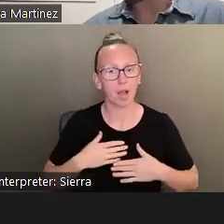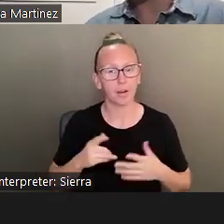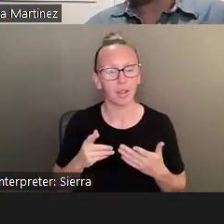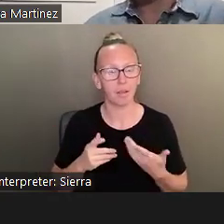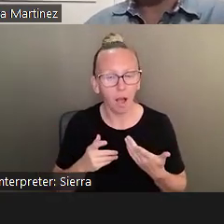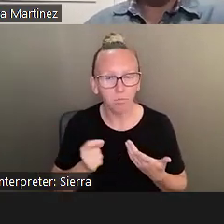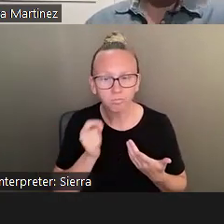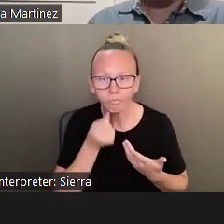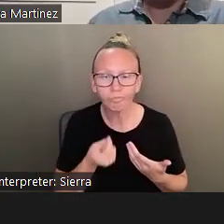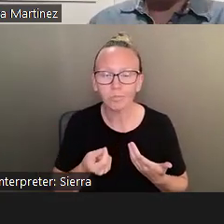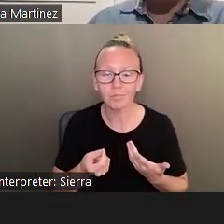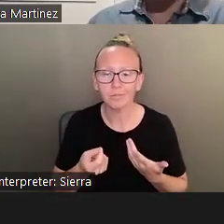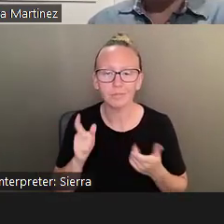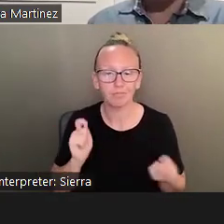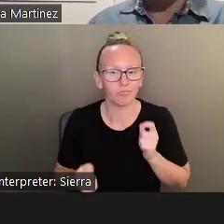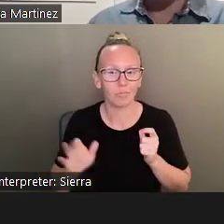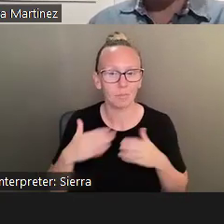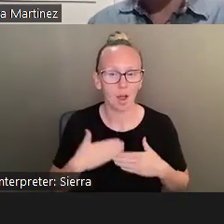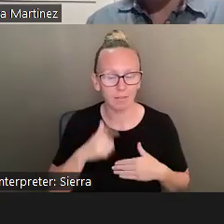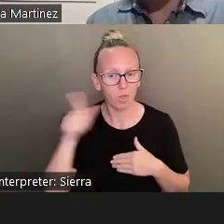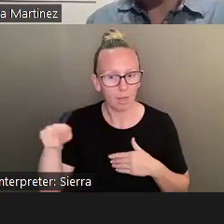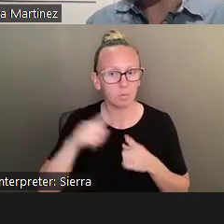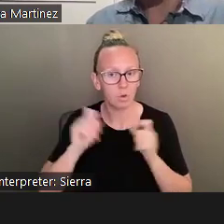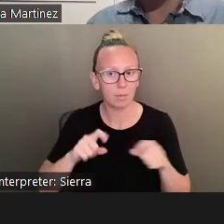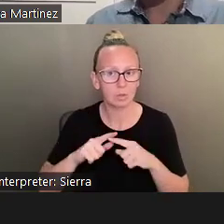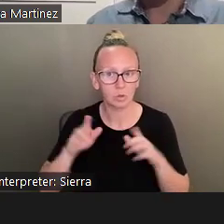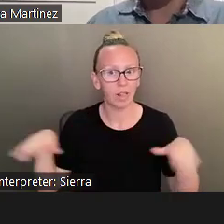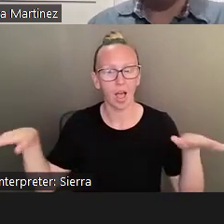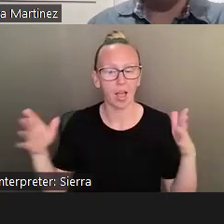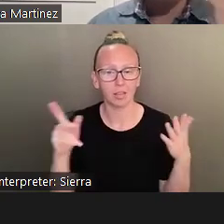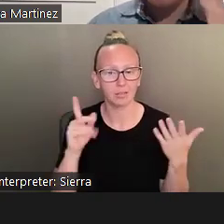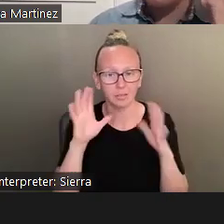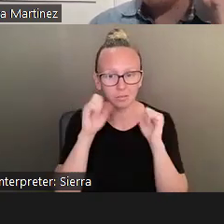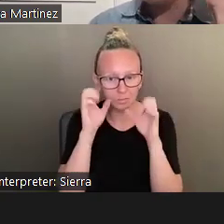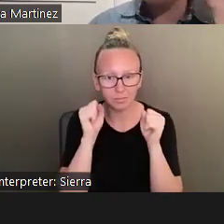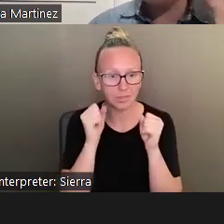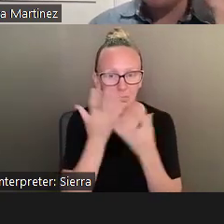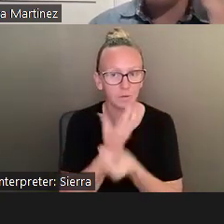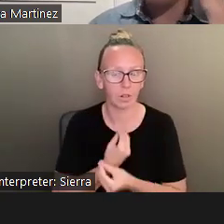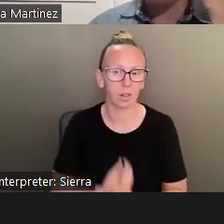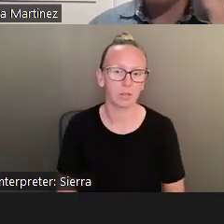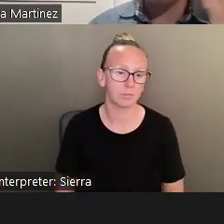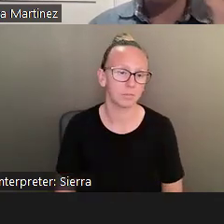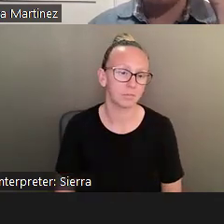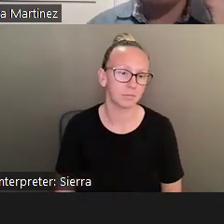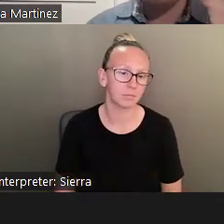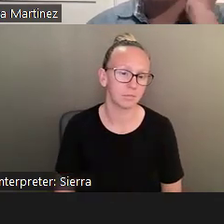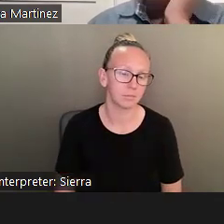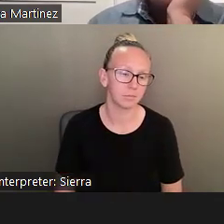airborne. Like that's just beautiful and amazing. And kites felt like a